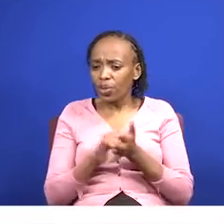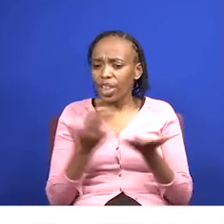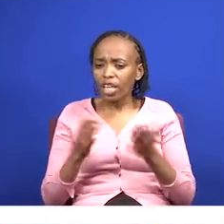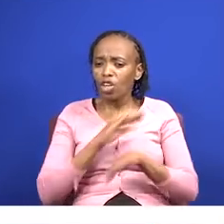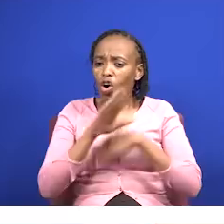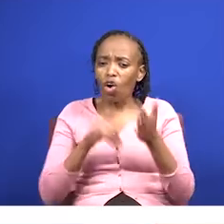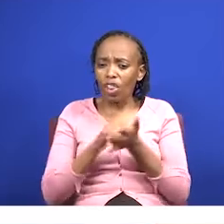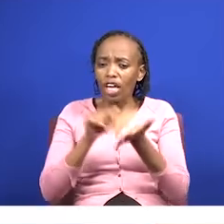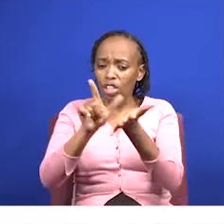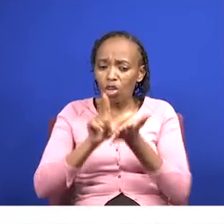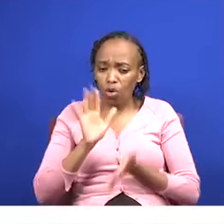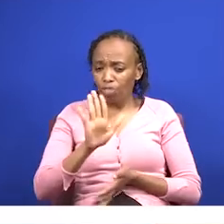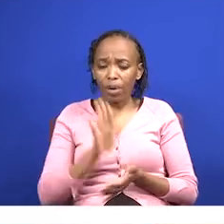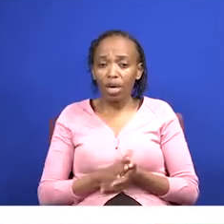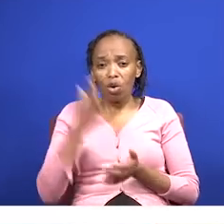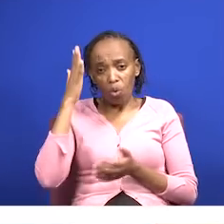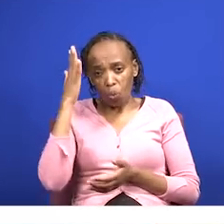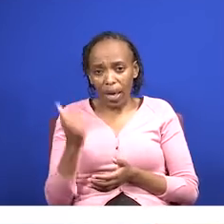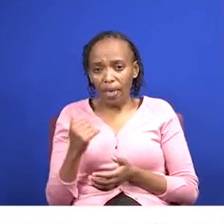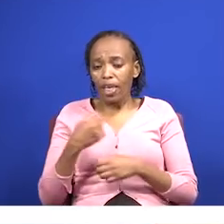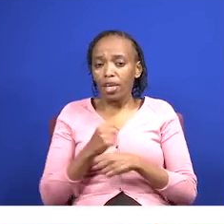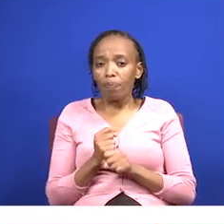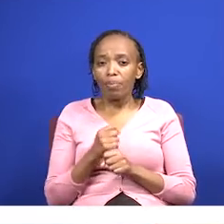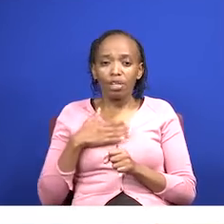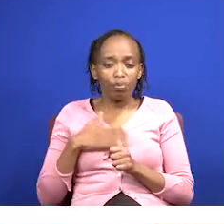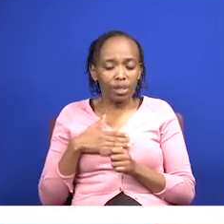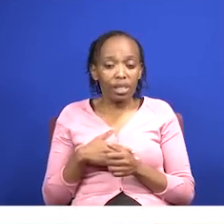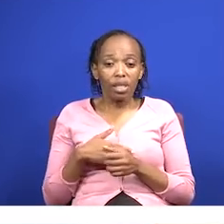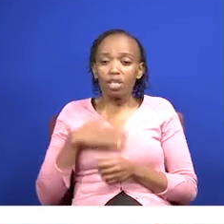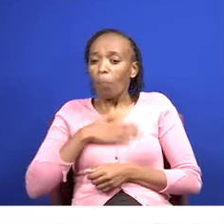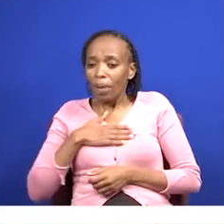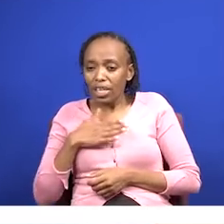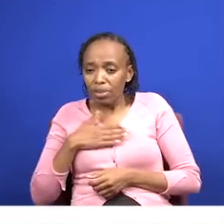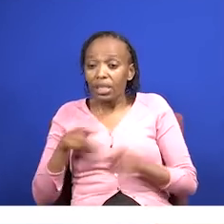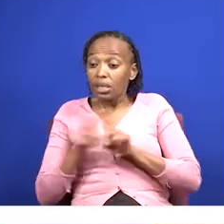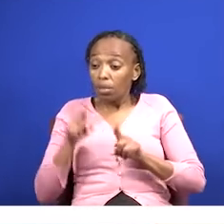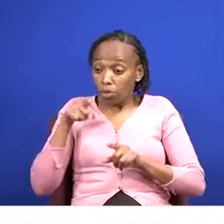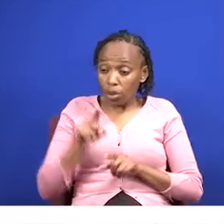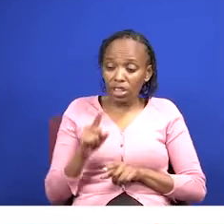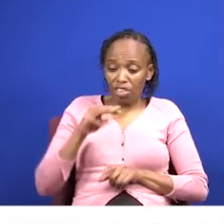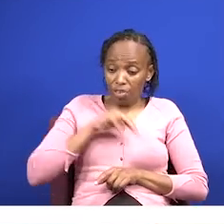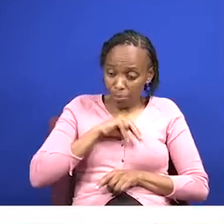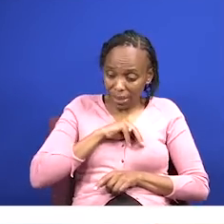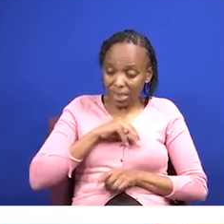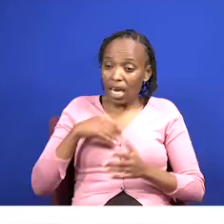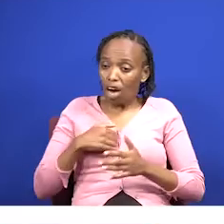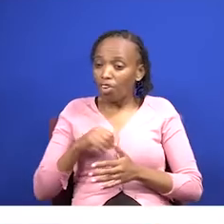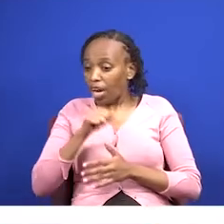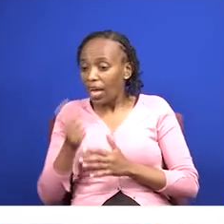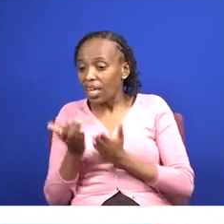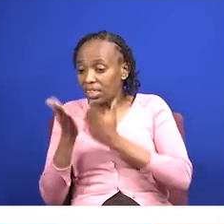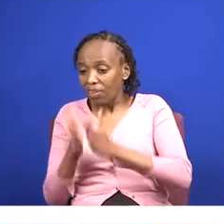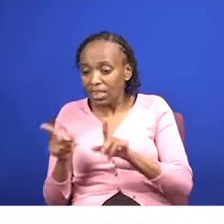canceled all that debt of yours because you begged me to. Shouldn't you have had mercy on your fellow